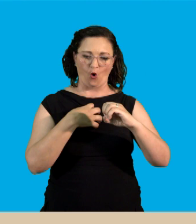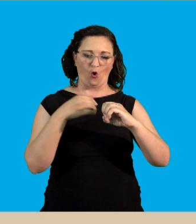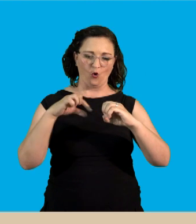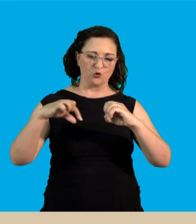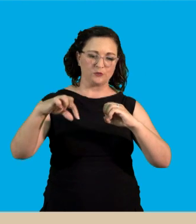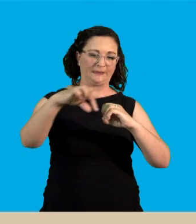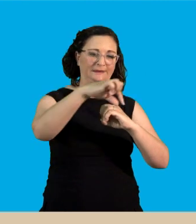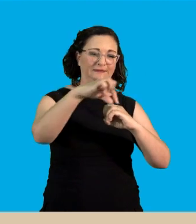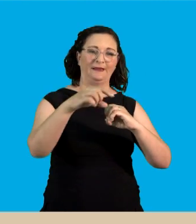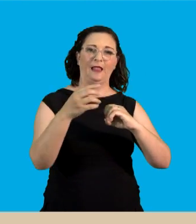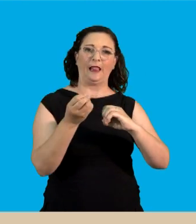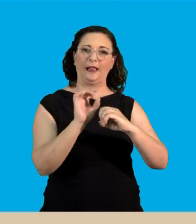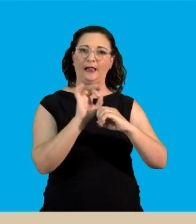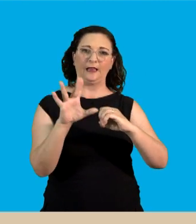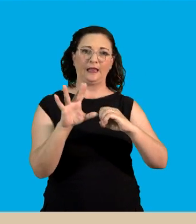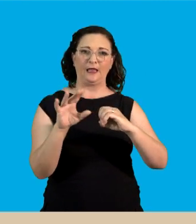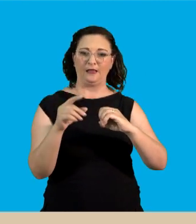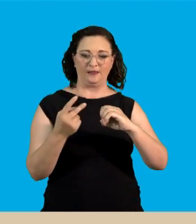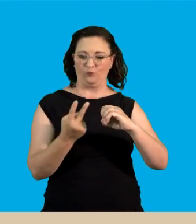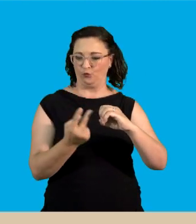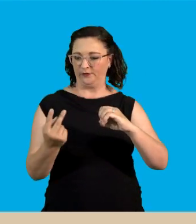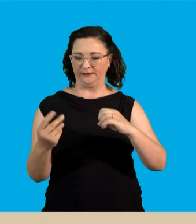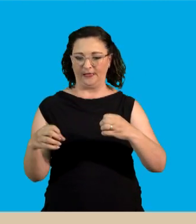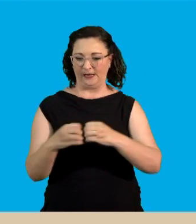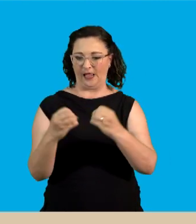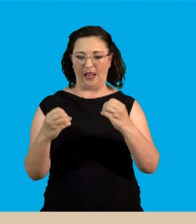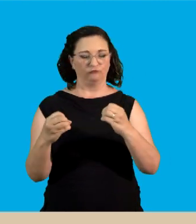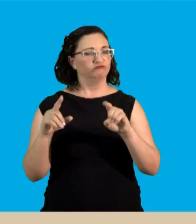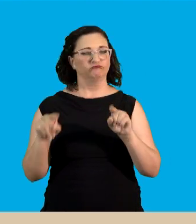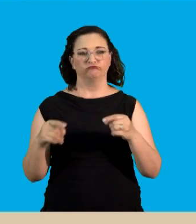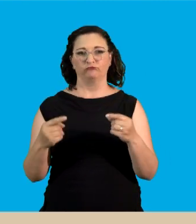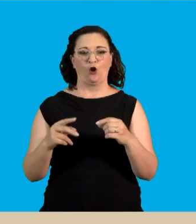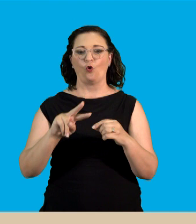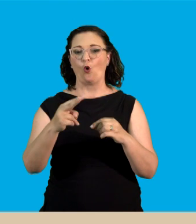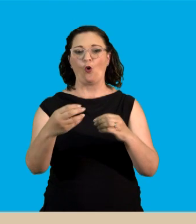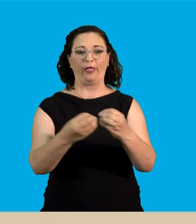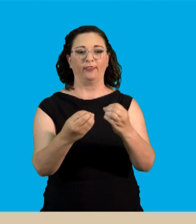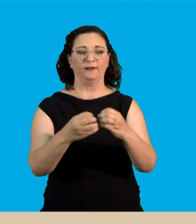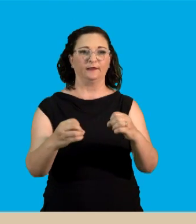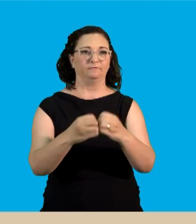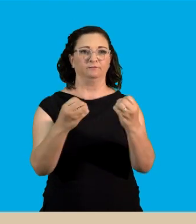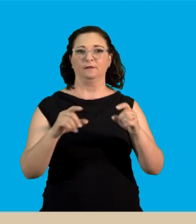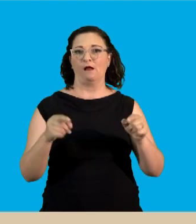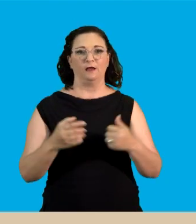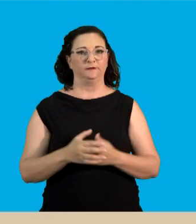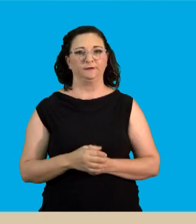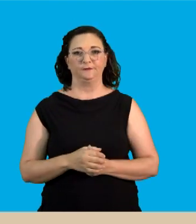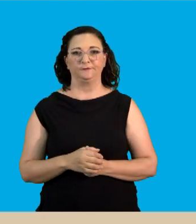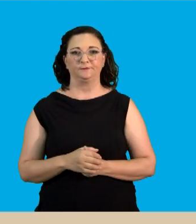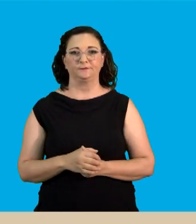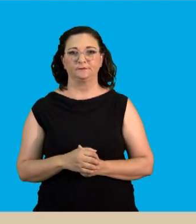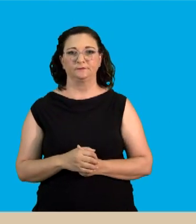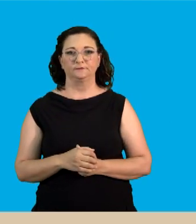orbit. The spaces are clear that they can't even collide with each other or collide with other materials